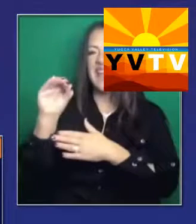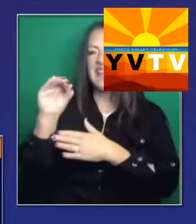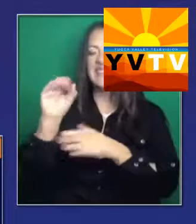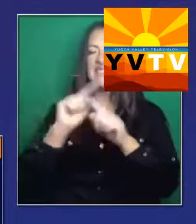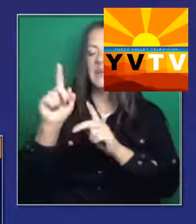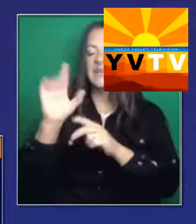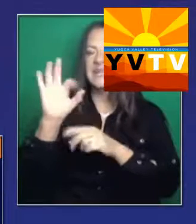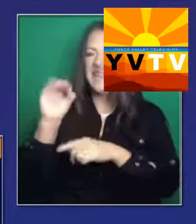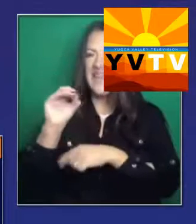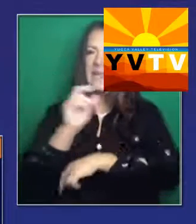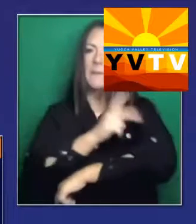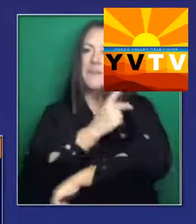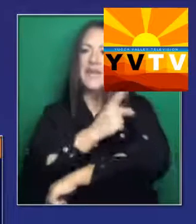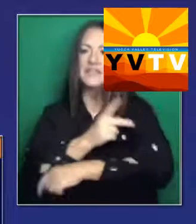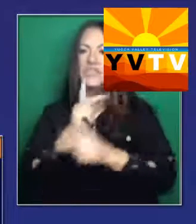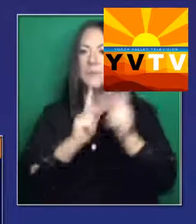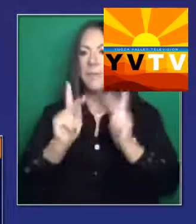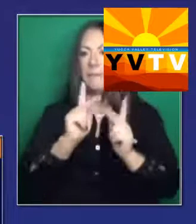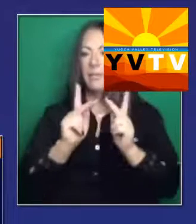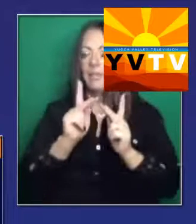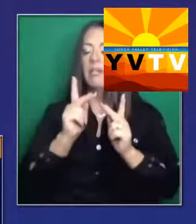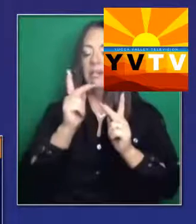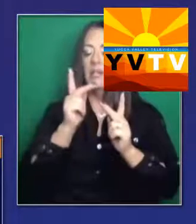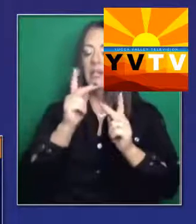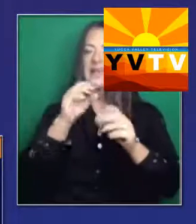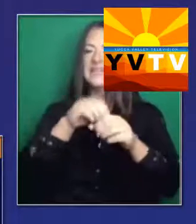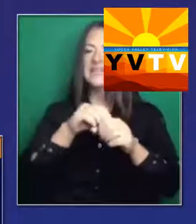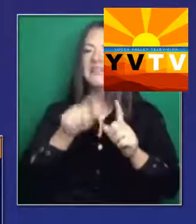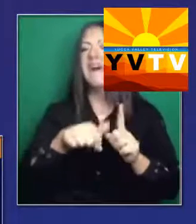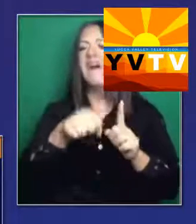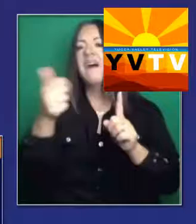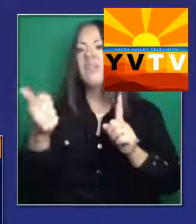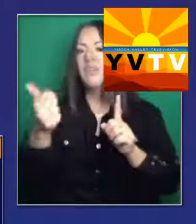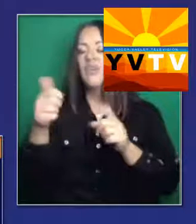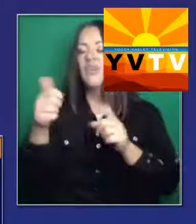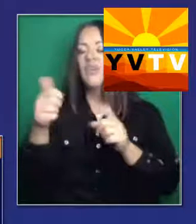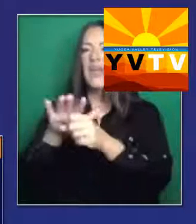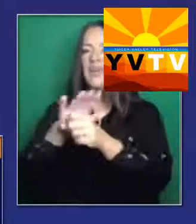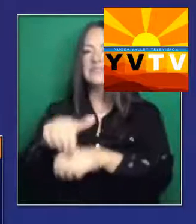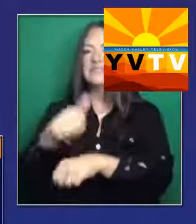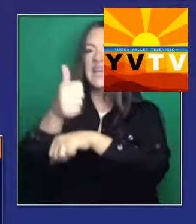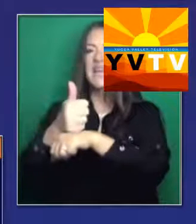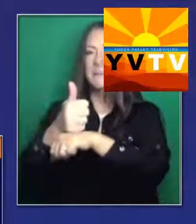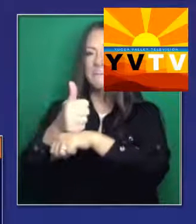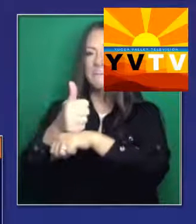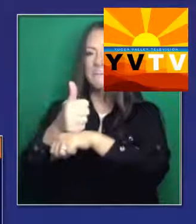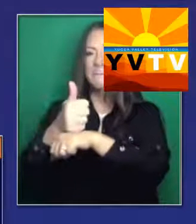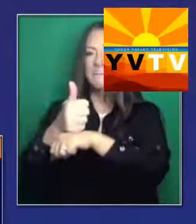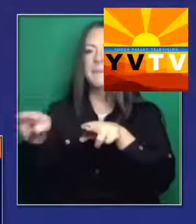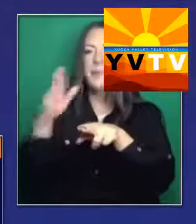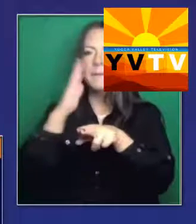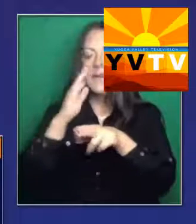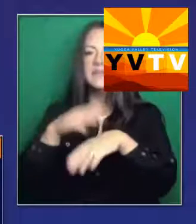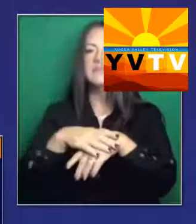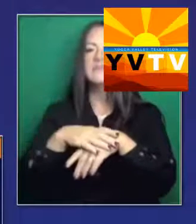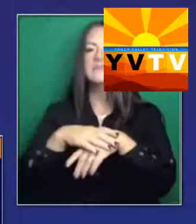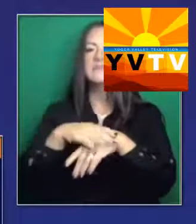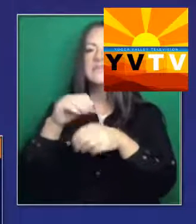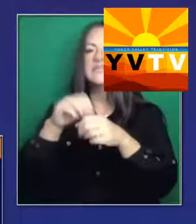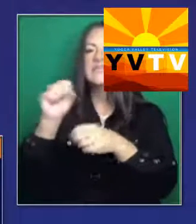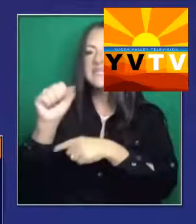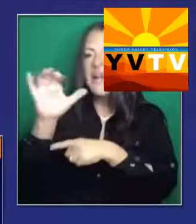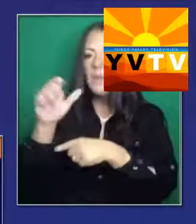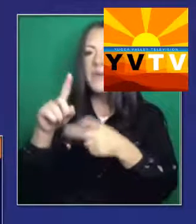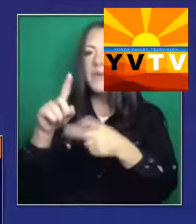of you who've tuned in, very familiar with these sites down in Imperial Valley College, the Sleep Chain Arena up here in Sacramento, Porterville, and Fairview, and then the